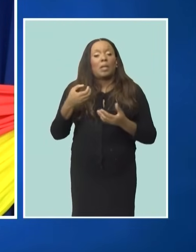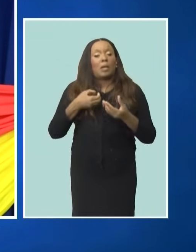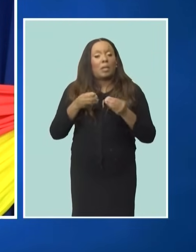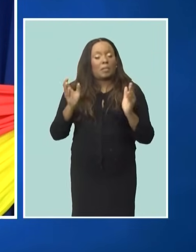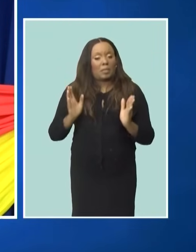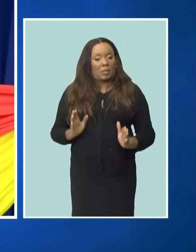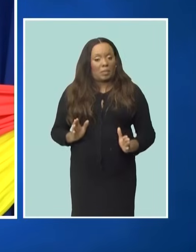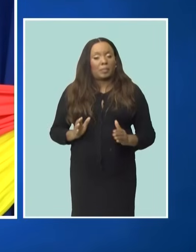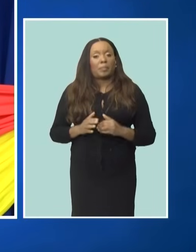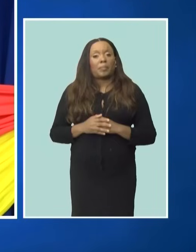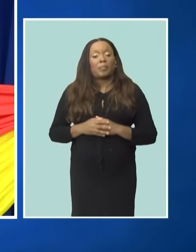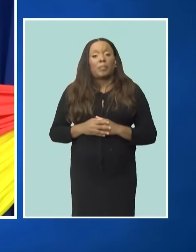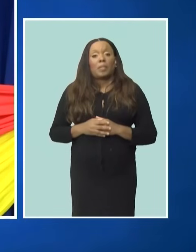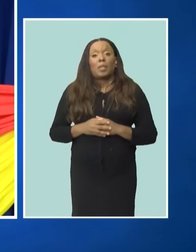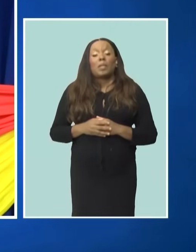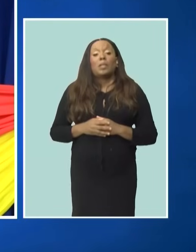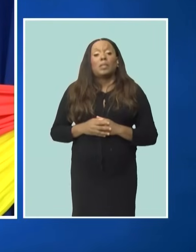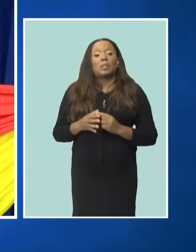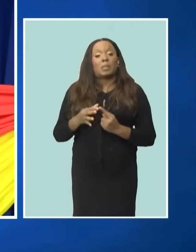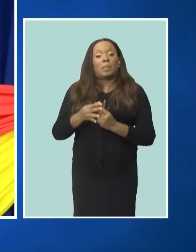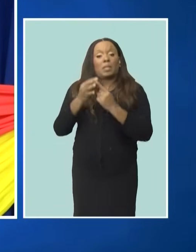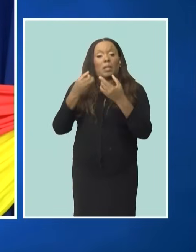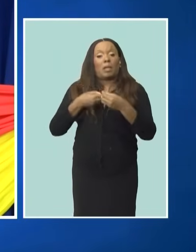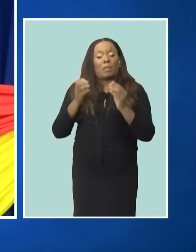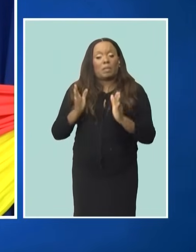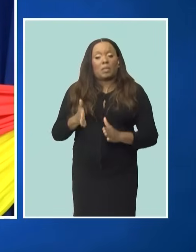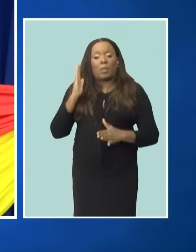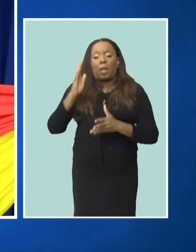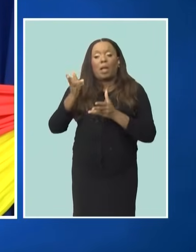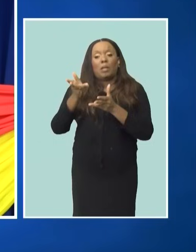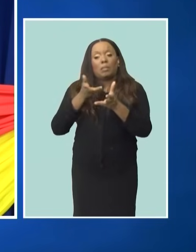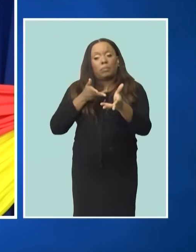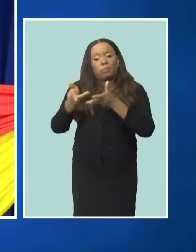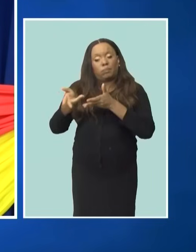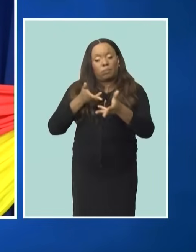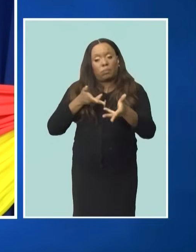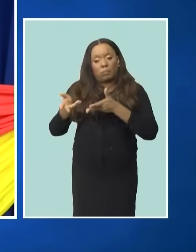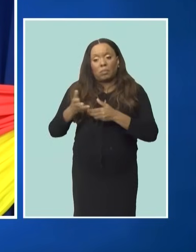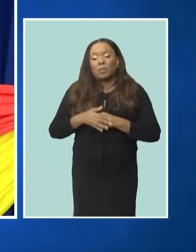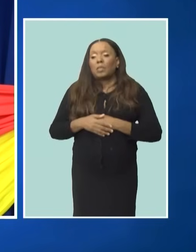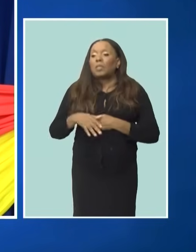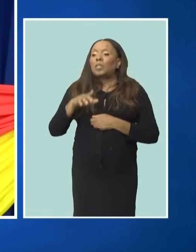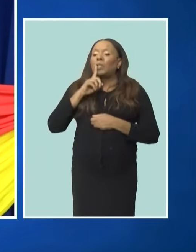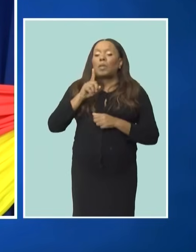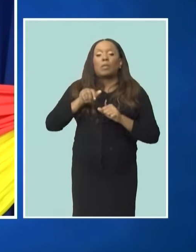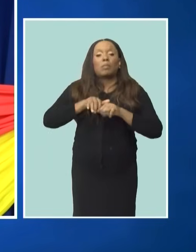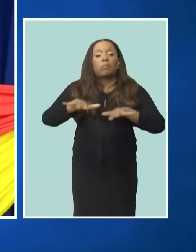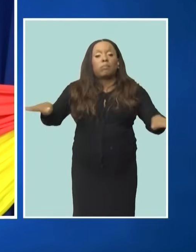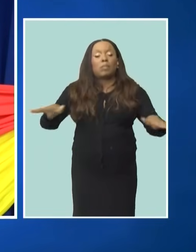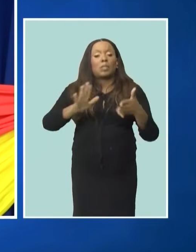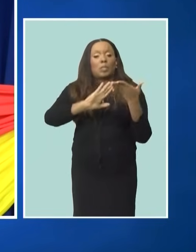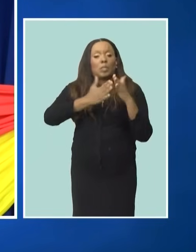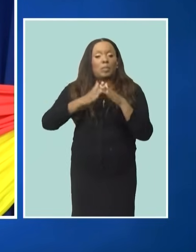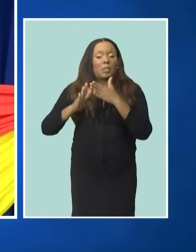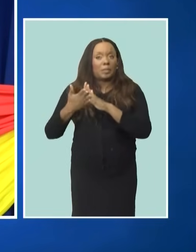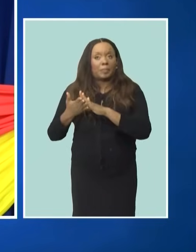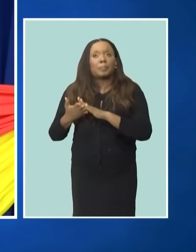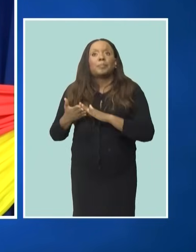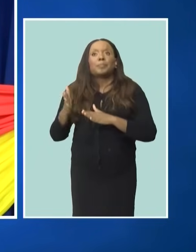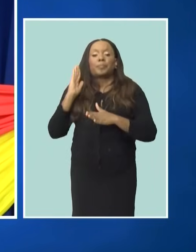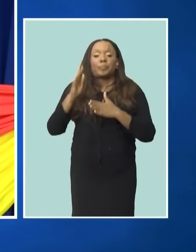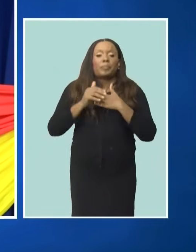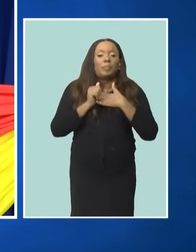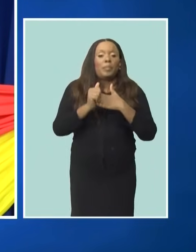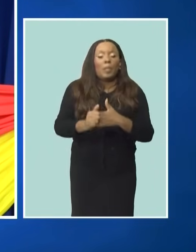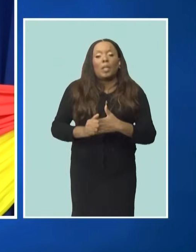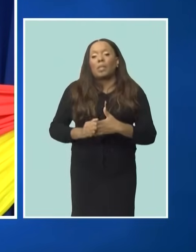these persons will lead our community engagement. They are the face of NIS in communities across the island, guiding